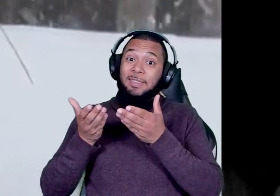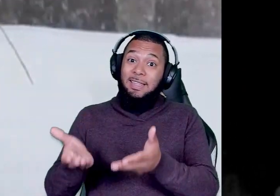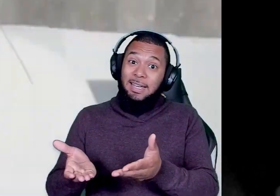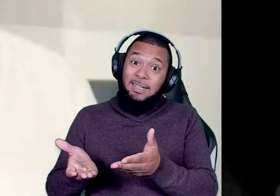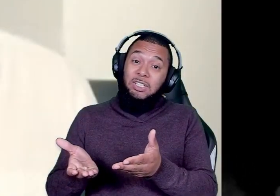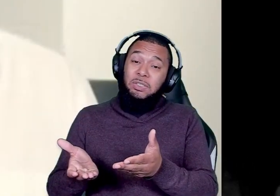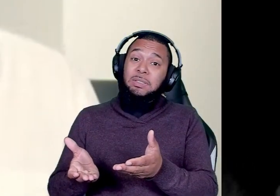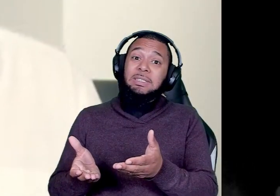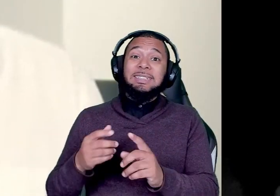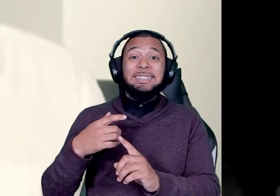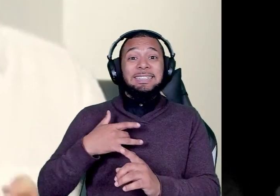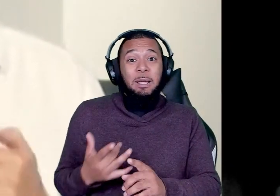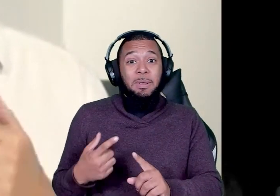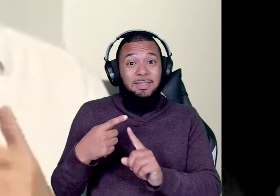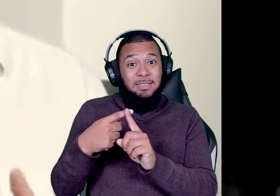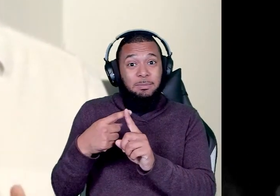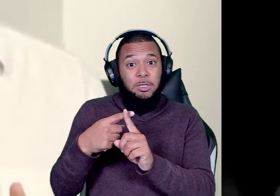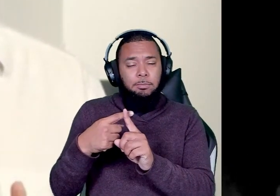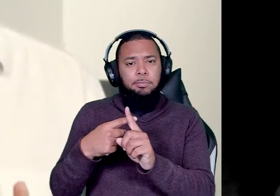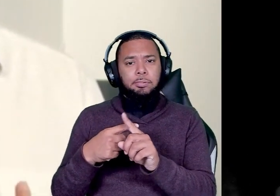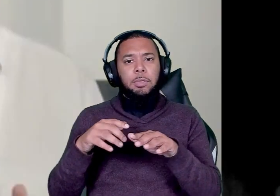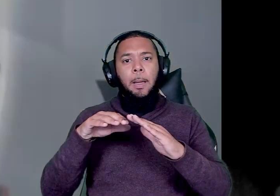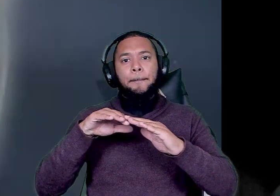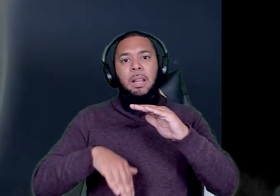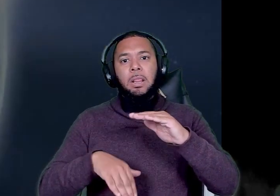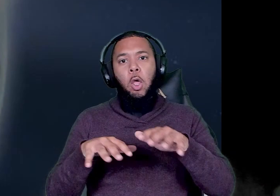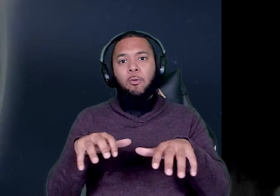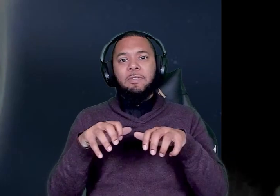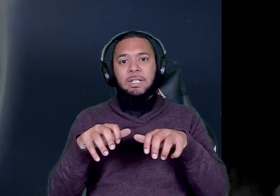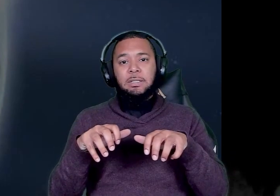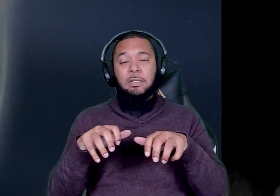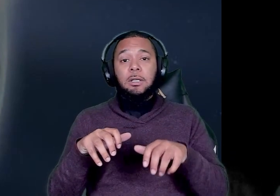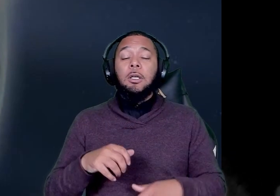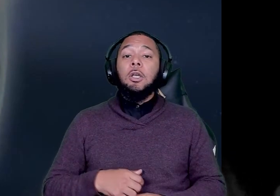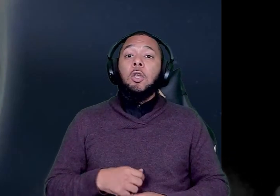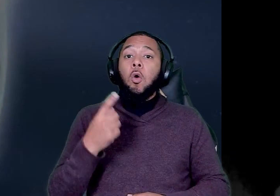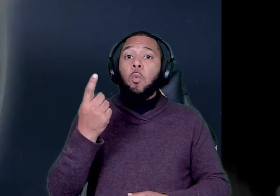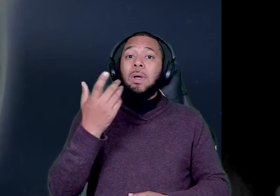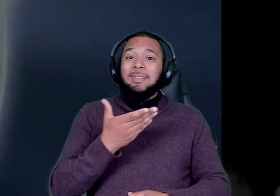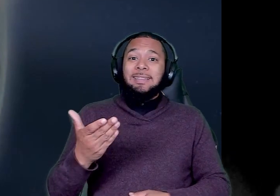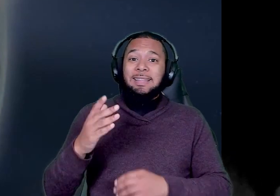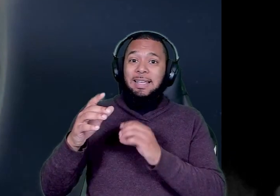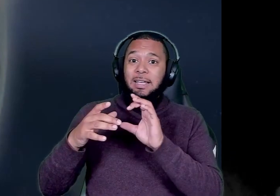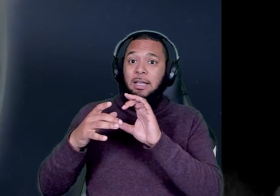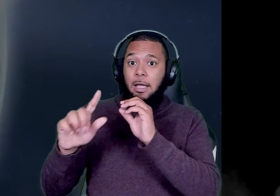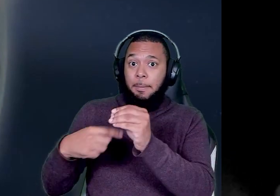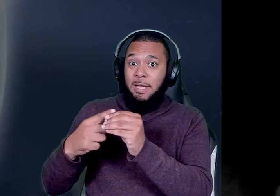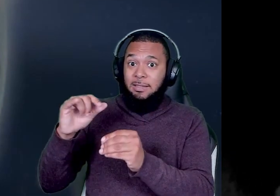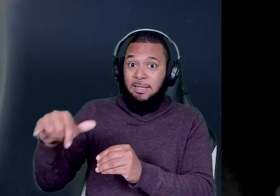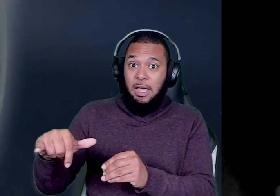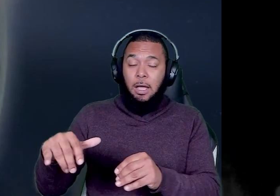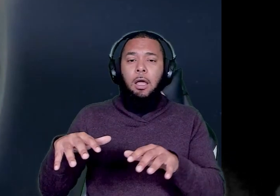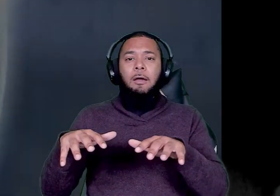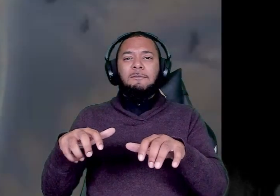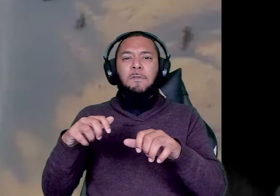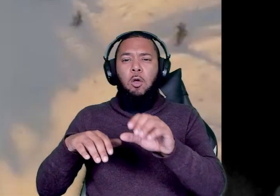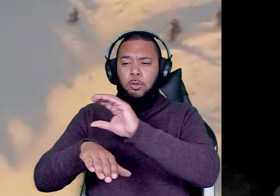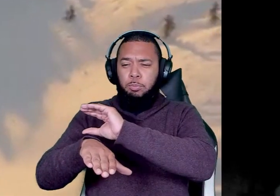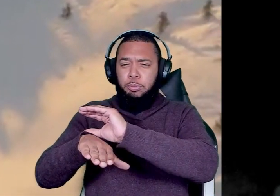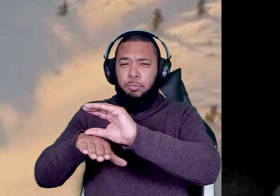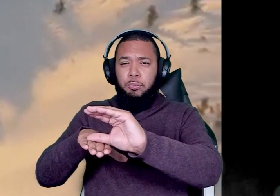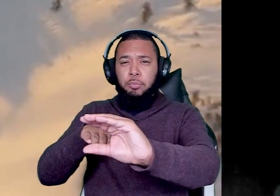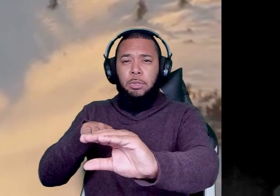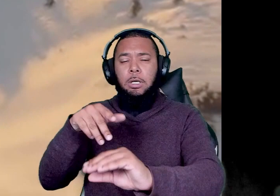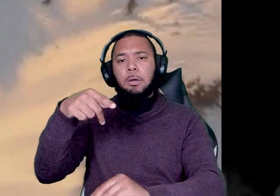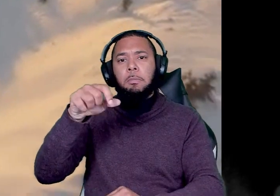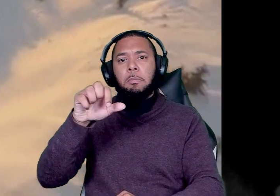temperature is below freezing. So one major feature of the tundra is permafrost, and permafrost is just like it sounds, permanently